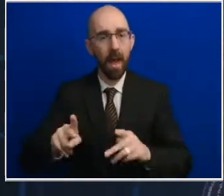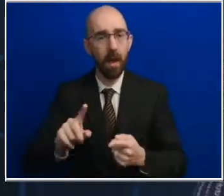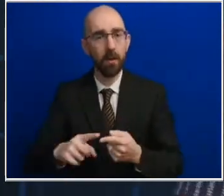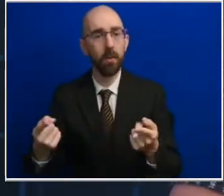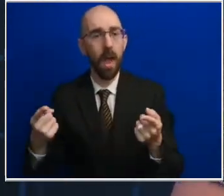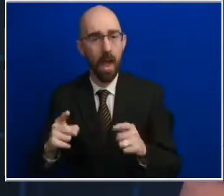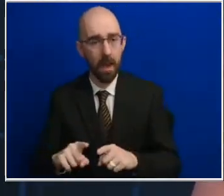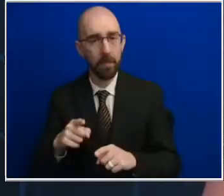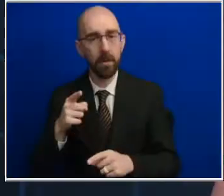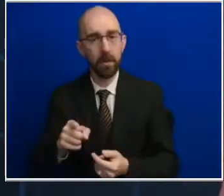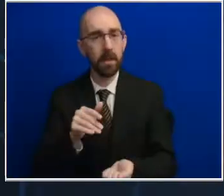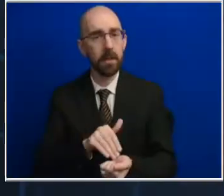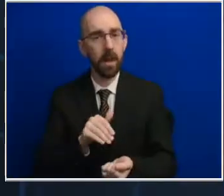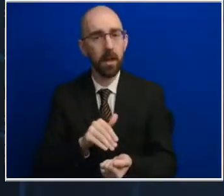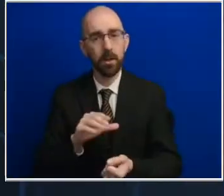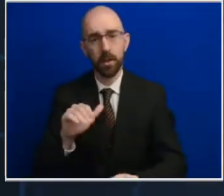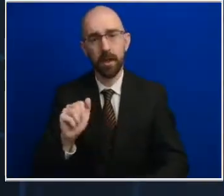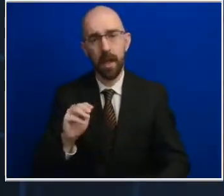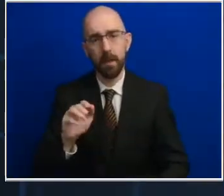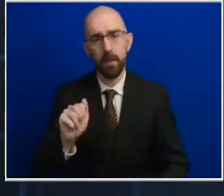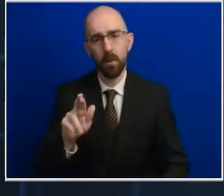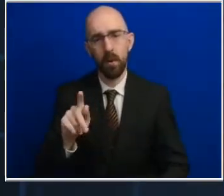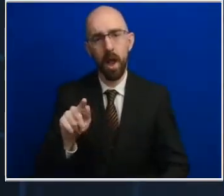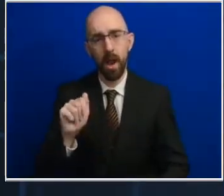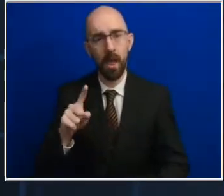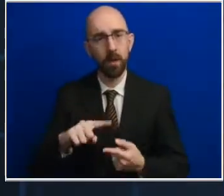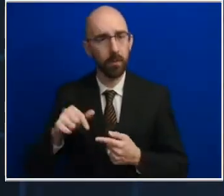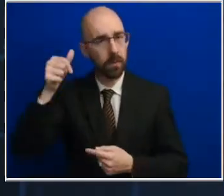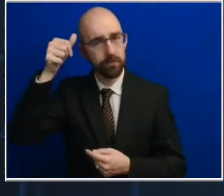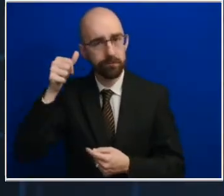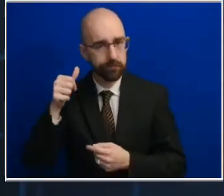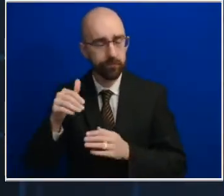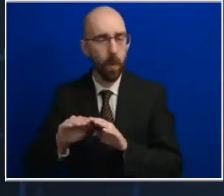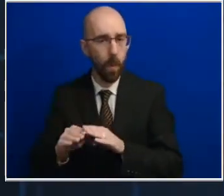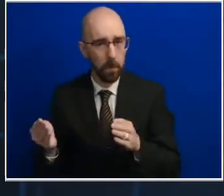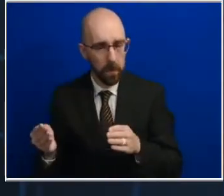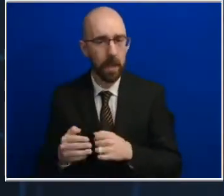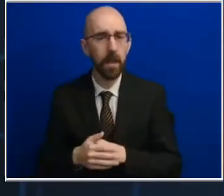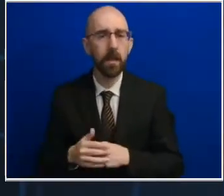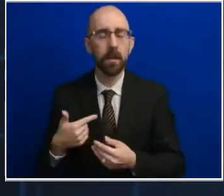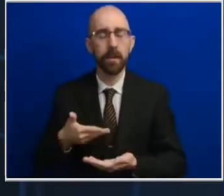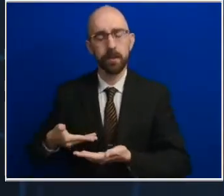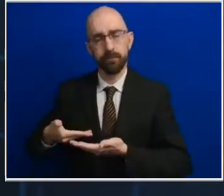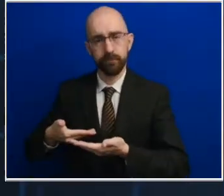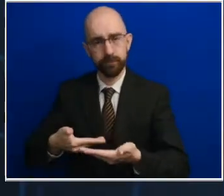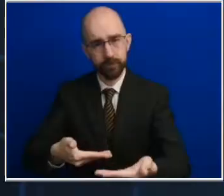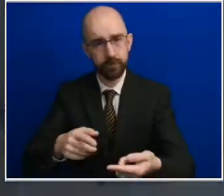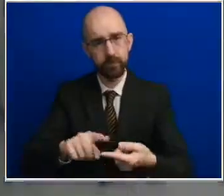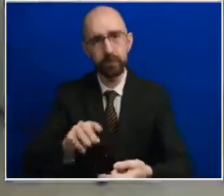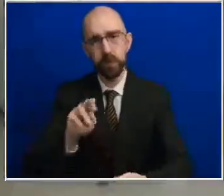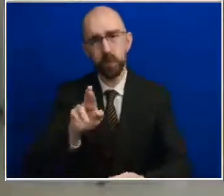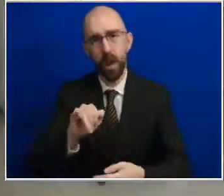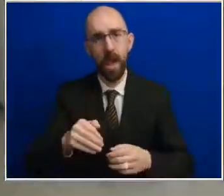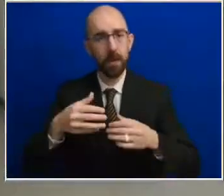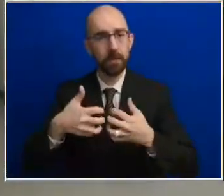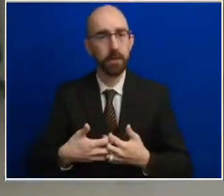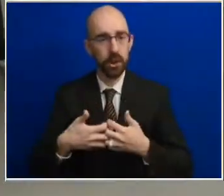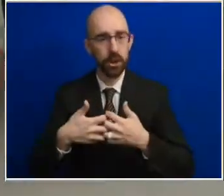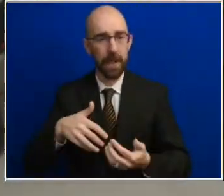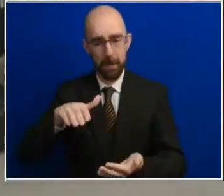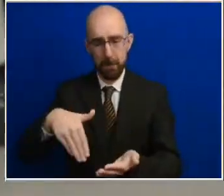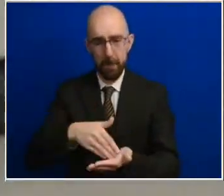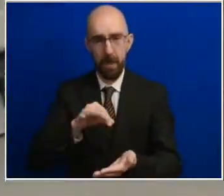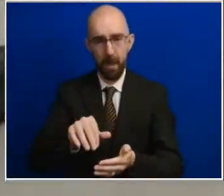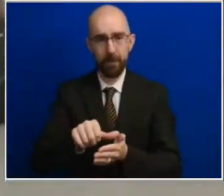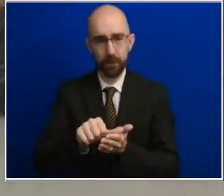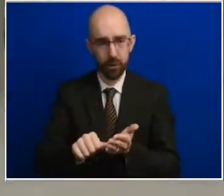Dr. Camerata to cut me open, and then wheel me into an MRI machine in the middle of the surgery, take images to